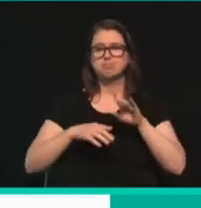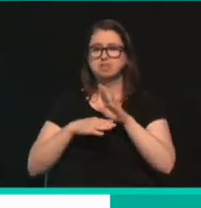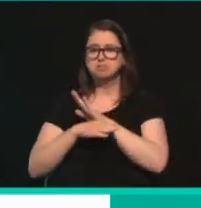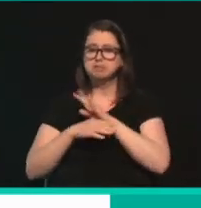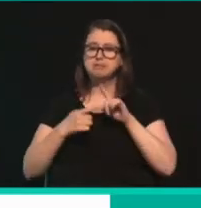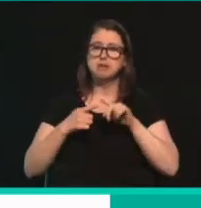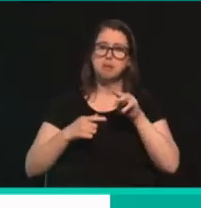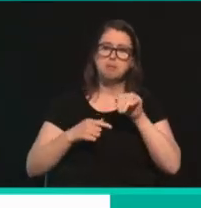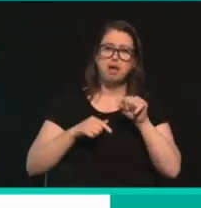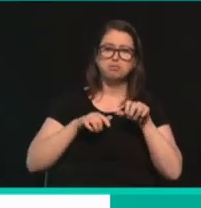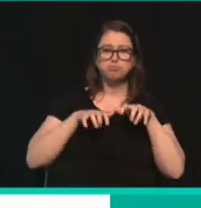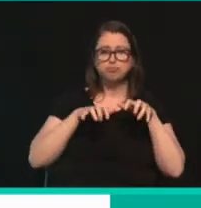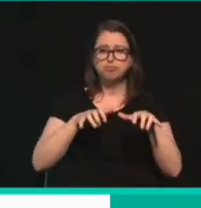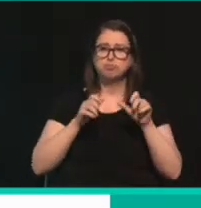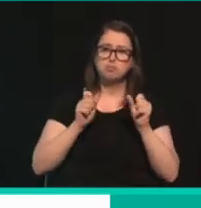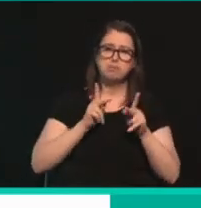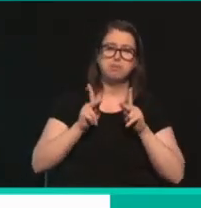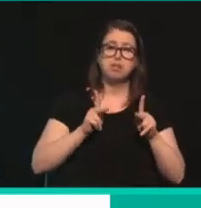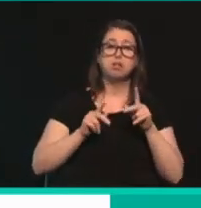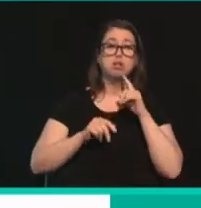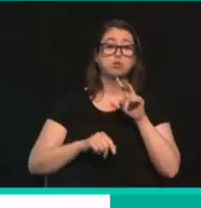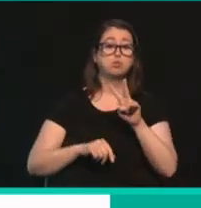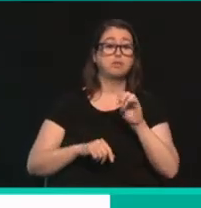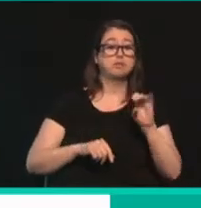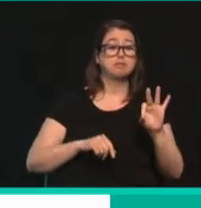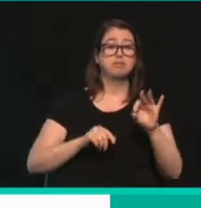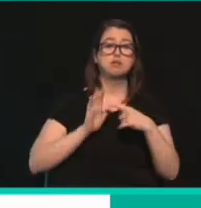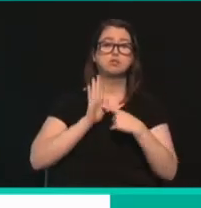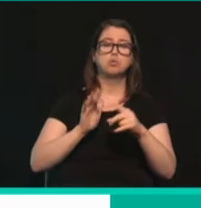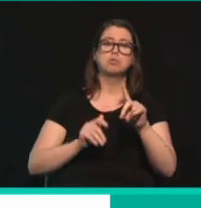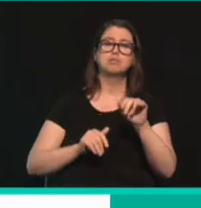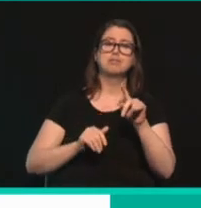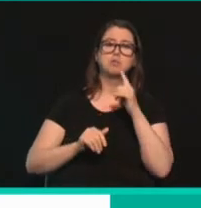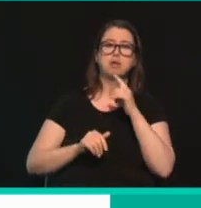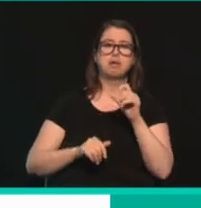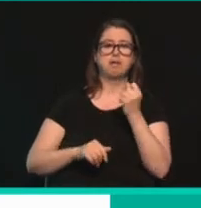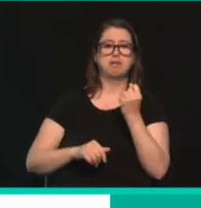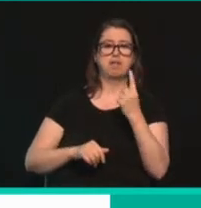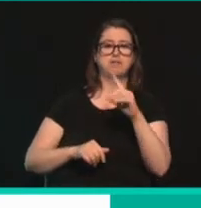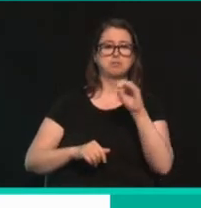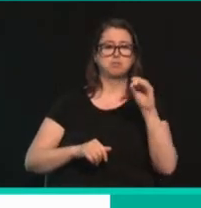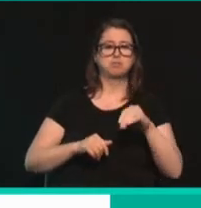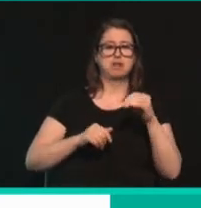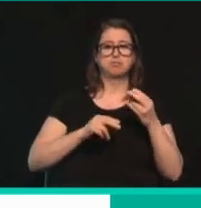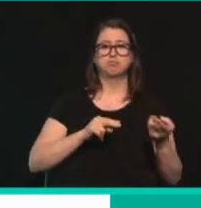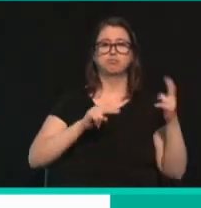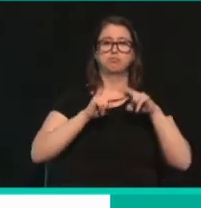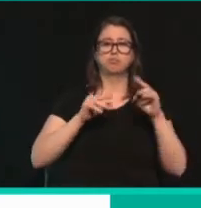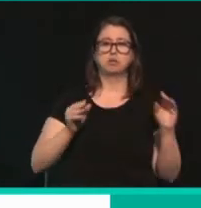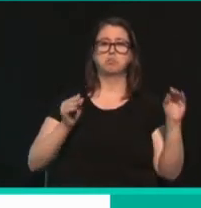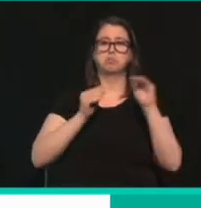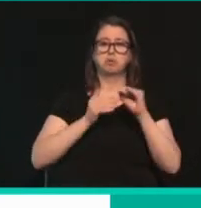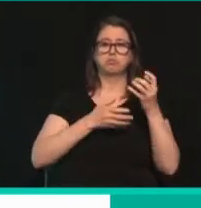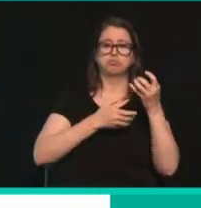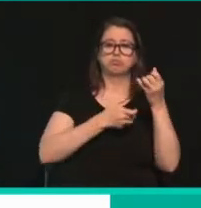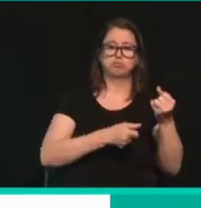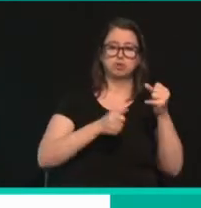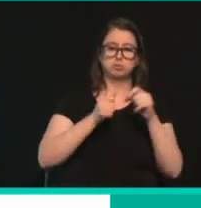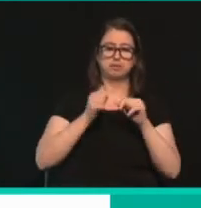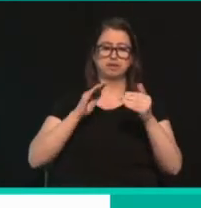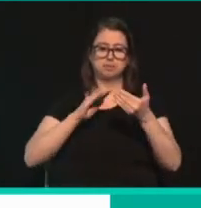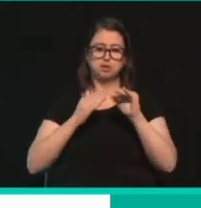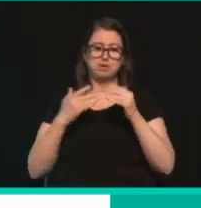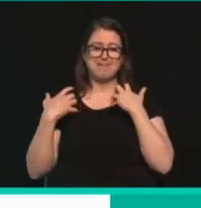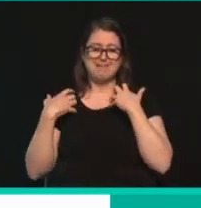In 2019, healthcare data showed that there was 11 percentage points higher trust in the credibility of